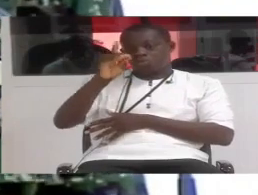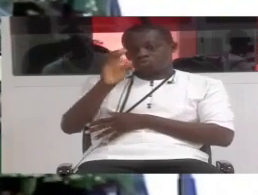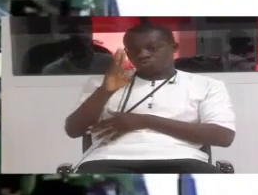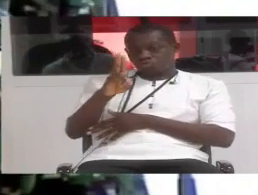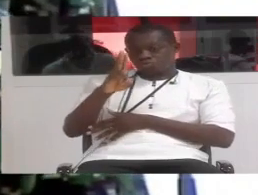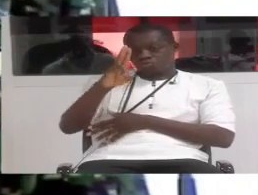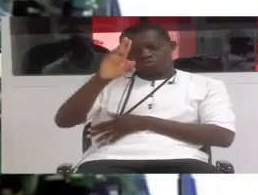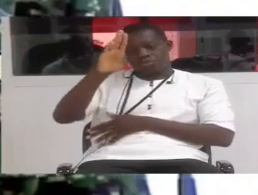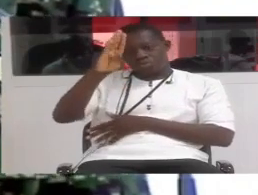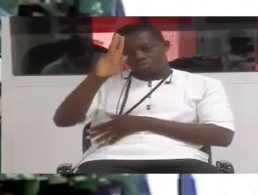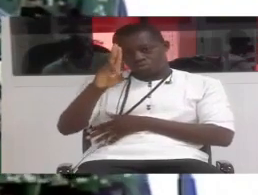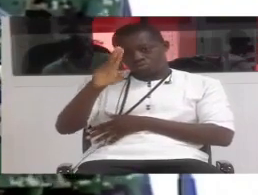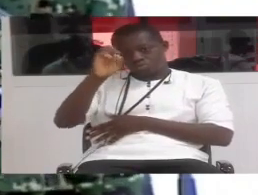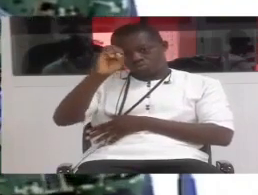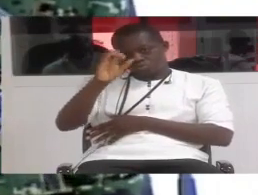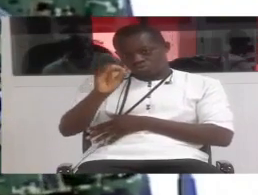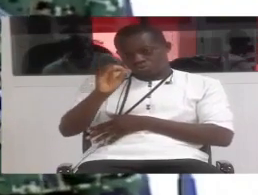Modou Bousso.